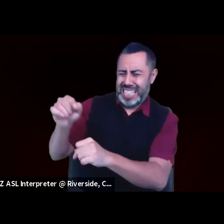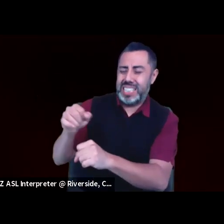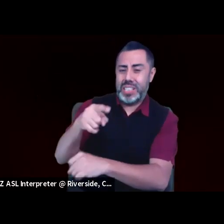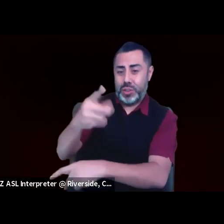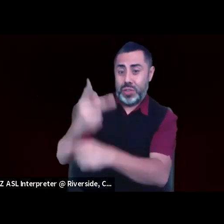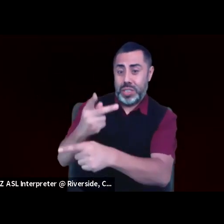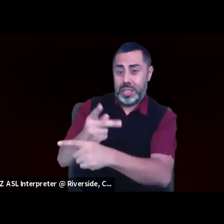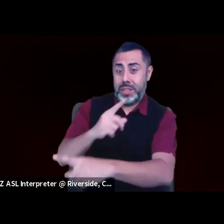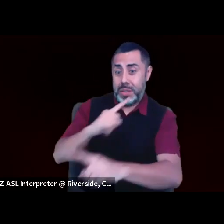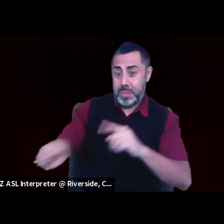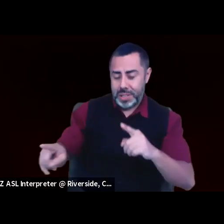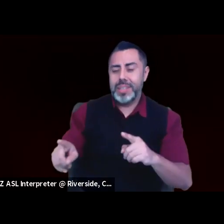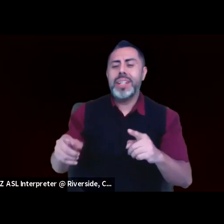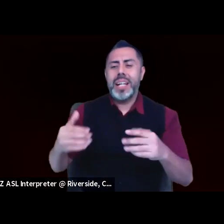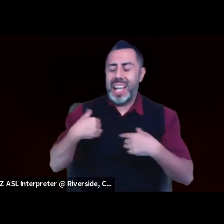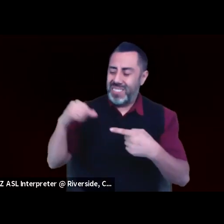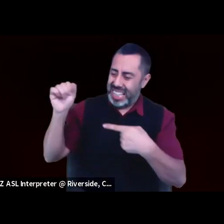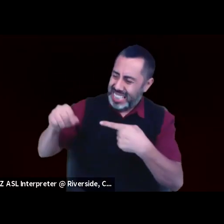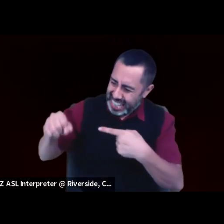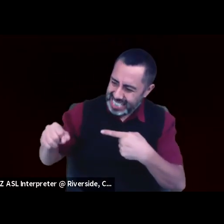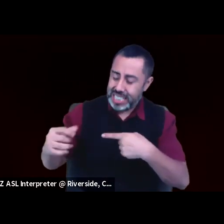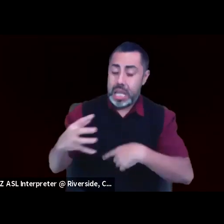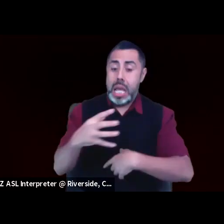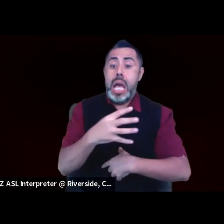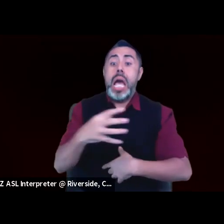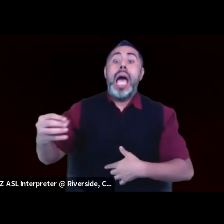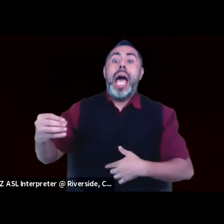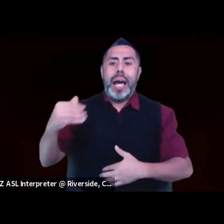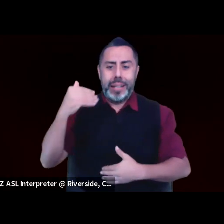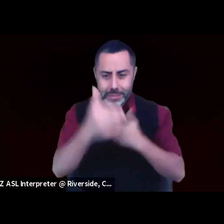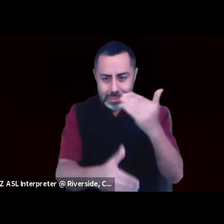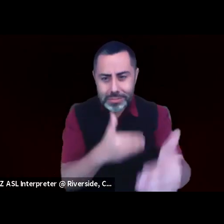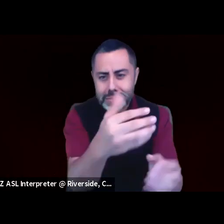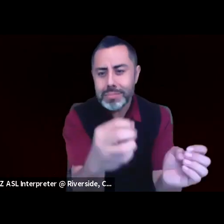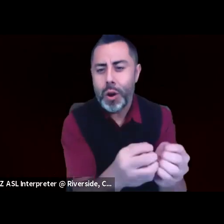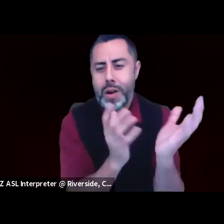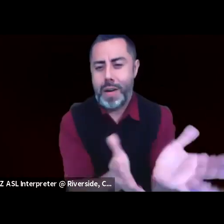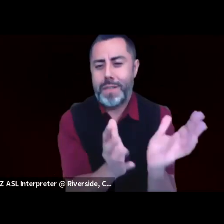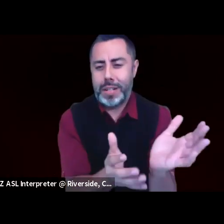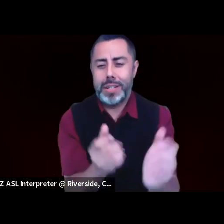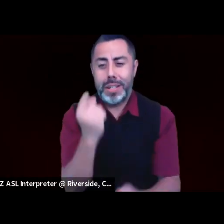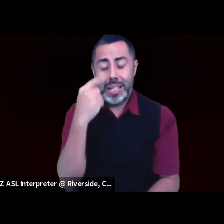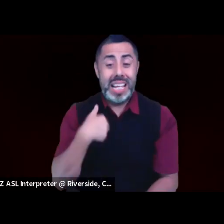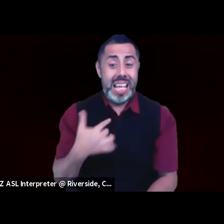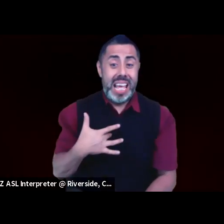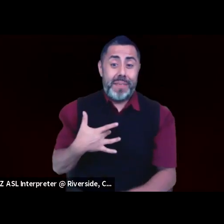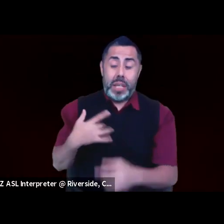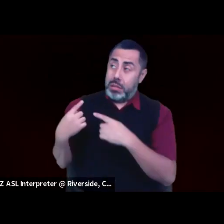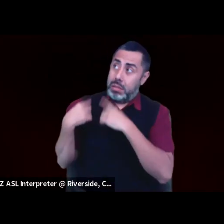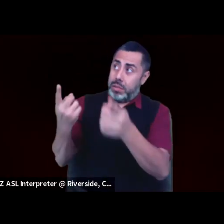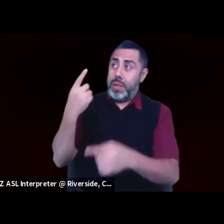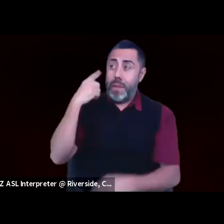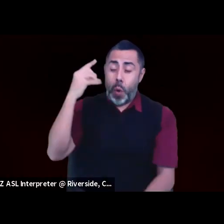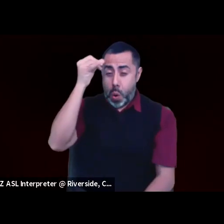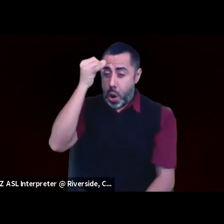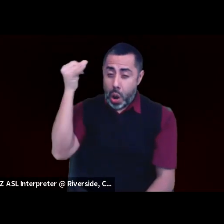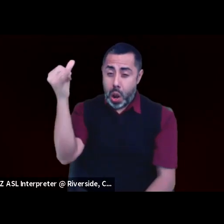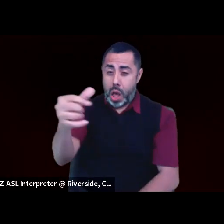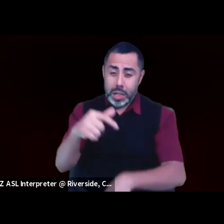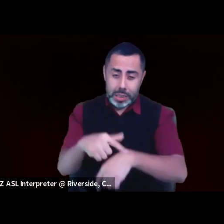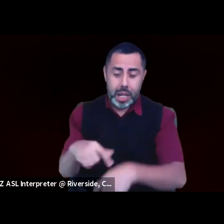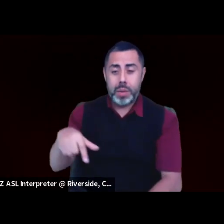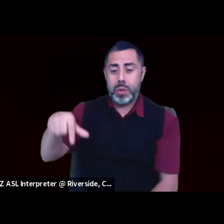yes and conversation. It's a yes and I feel like consistently for so long, you know, queer